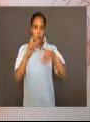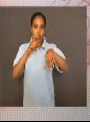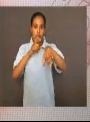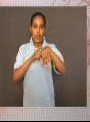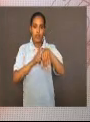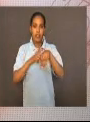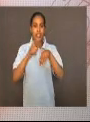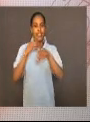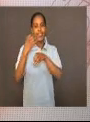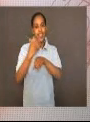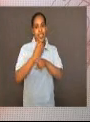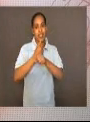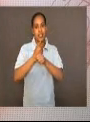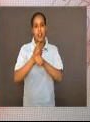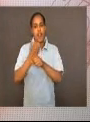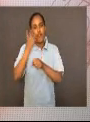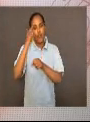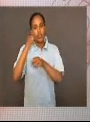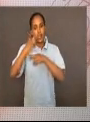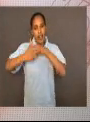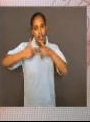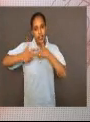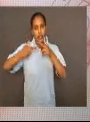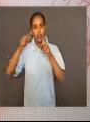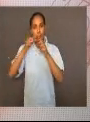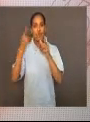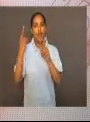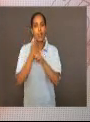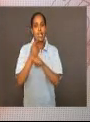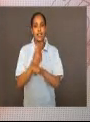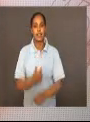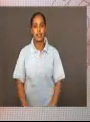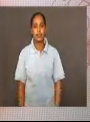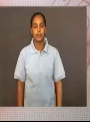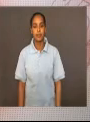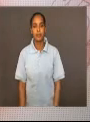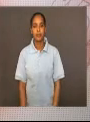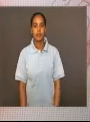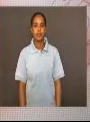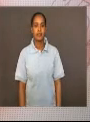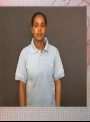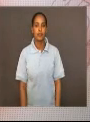time it takes for the reaction to occur.